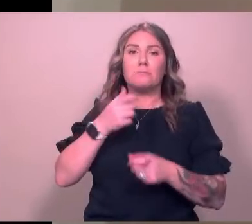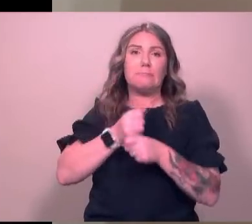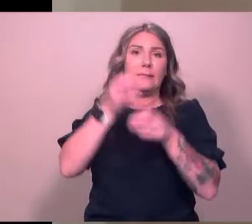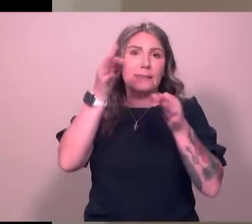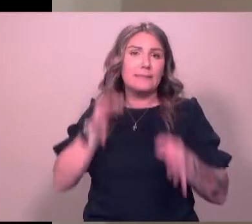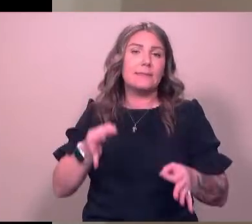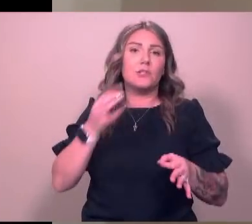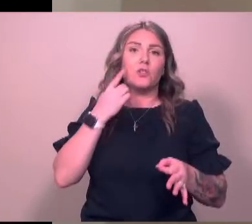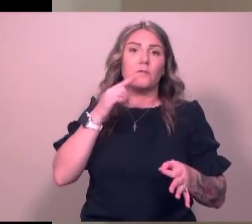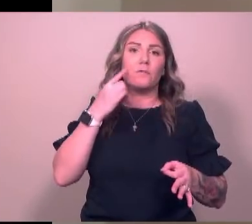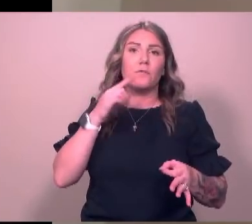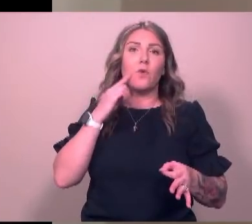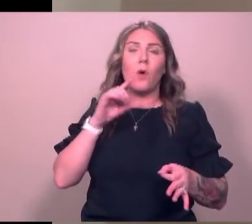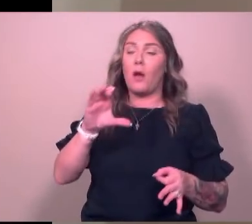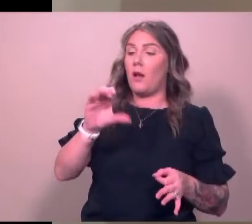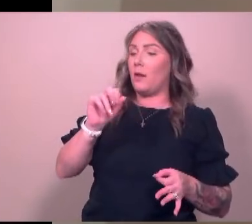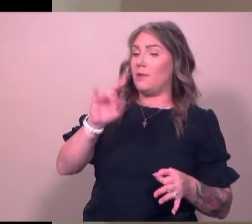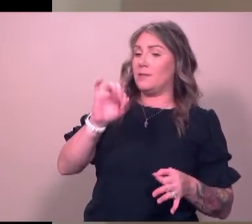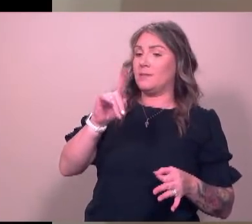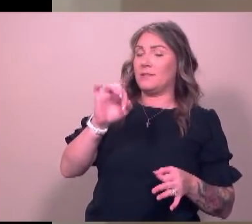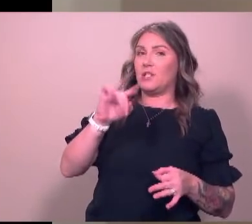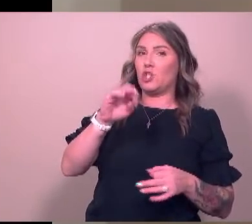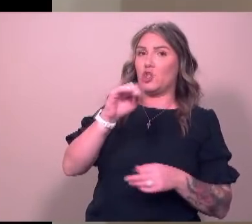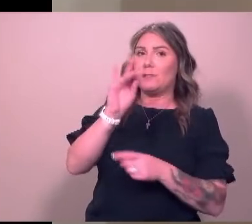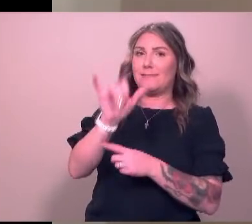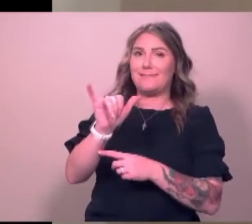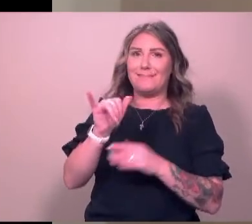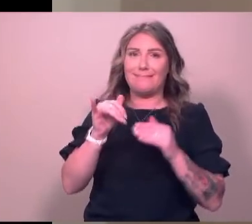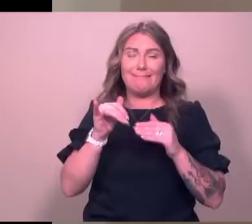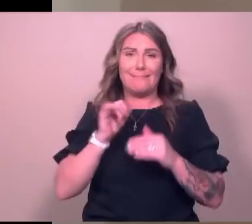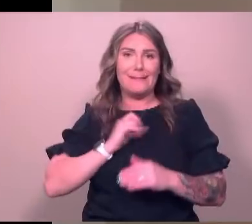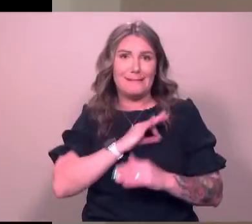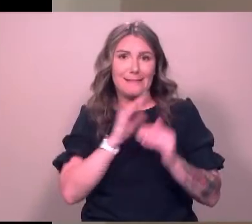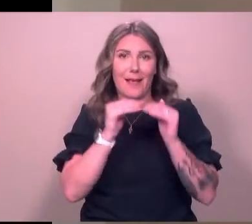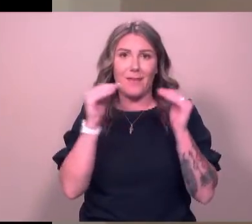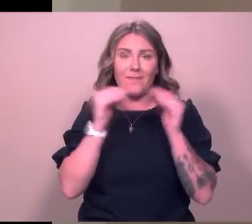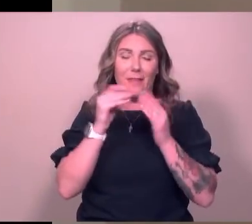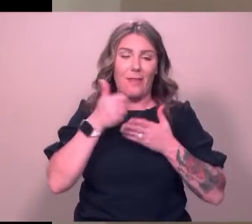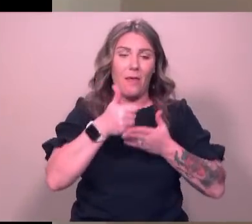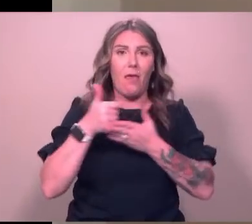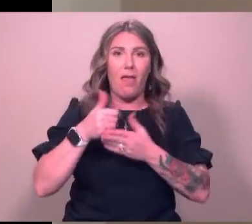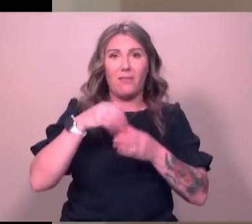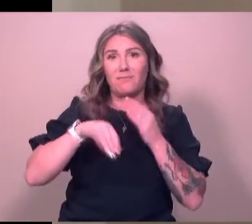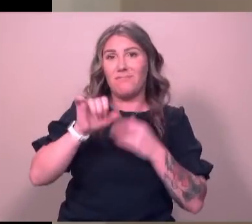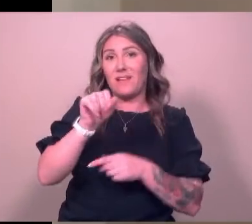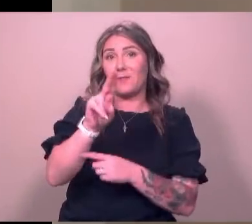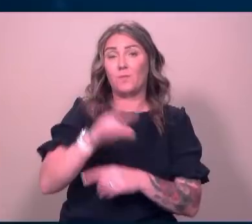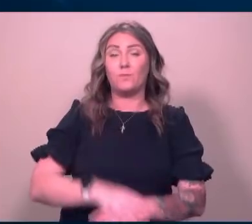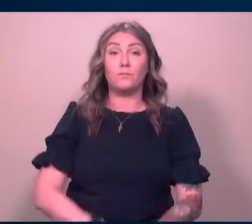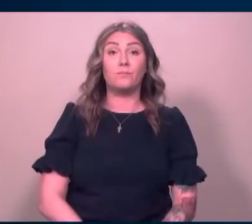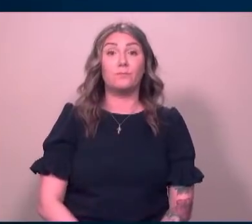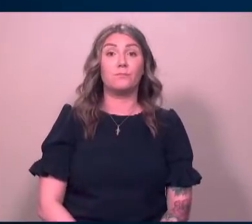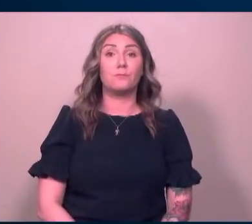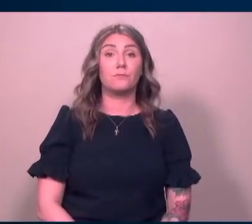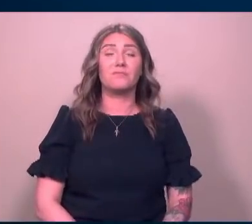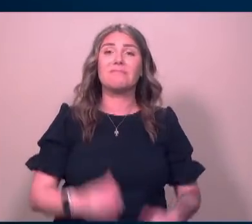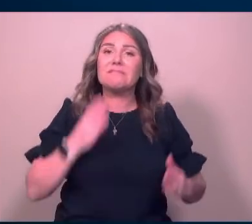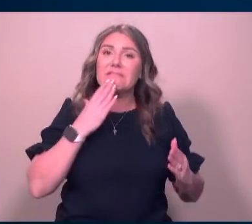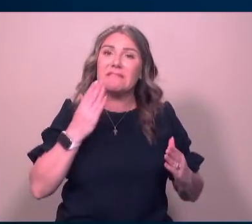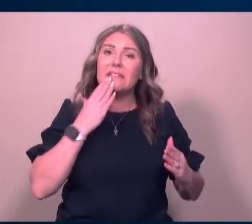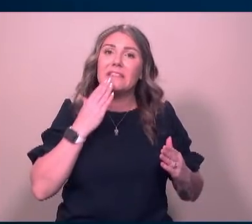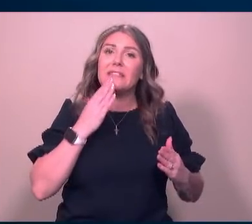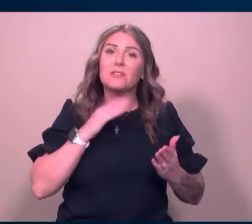to contingency staffing levels to help care for those in the ICU. Yeah, thank you. Dr.